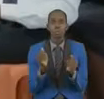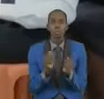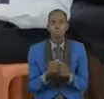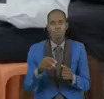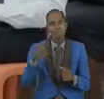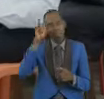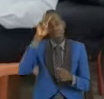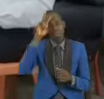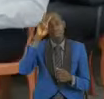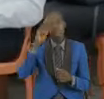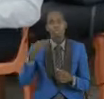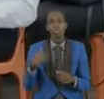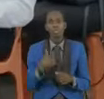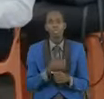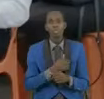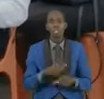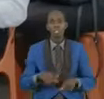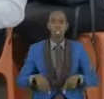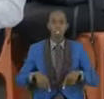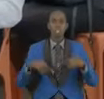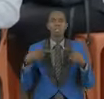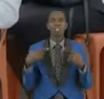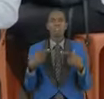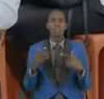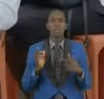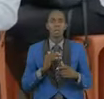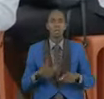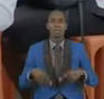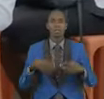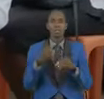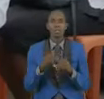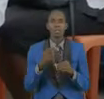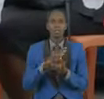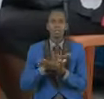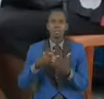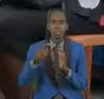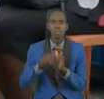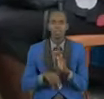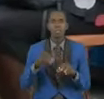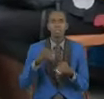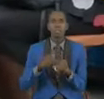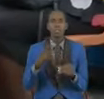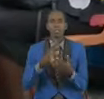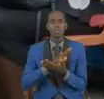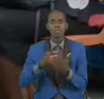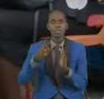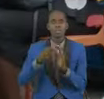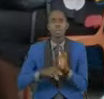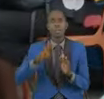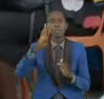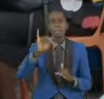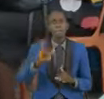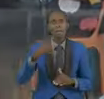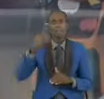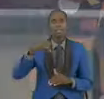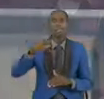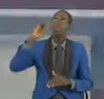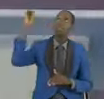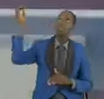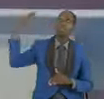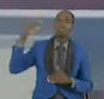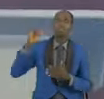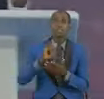our lives of holiness, our lives of righteousness, by the grace that turns our